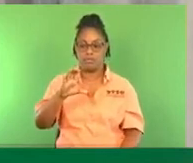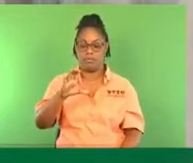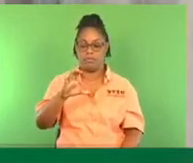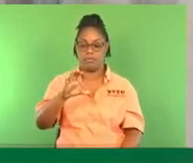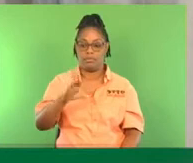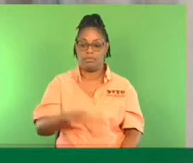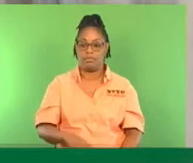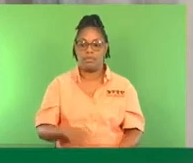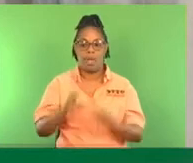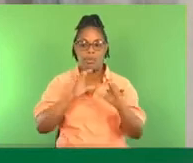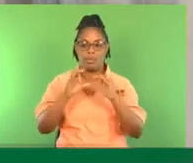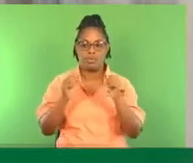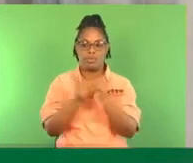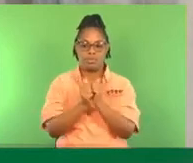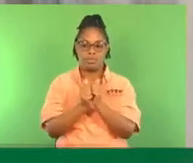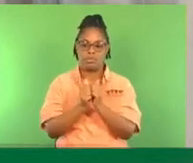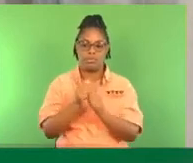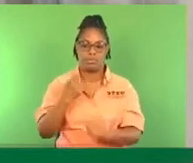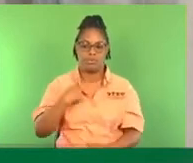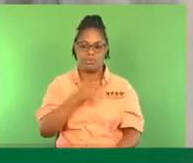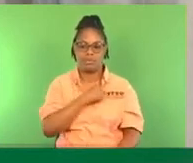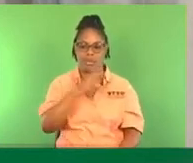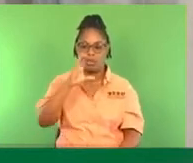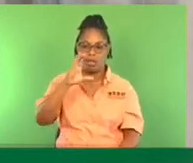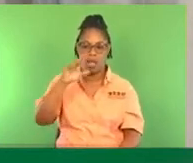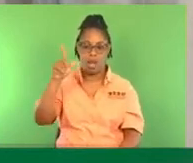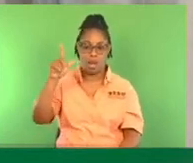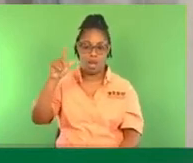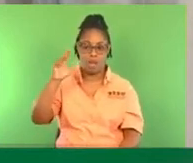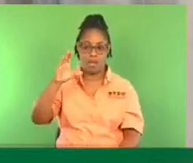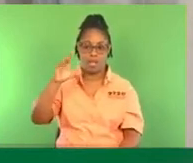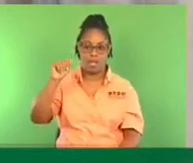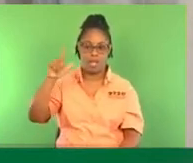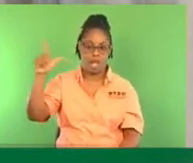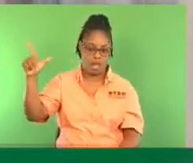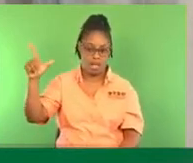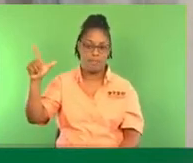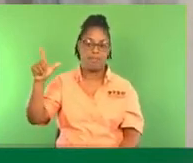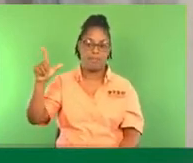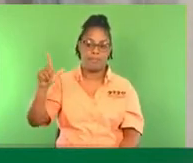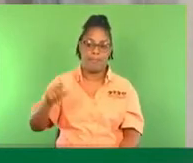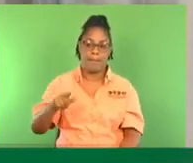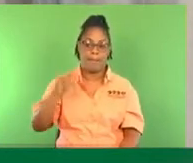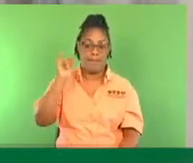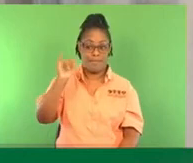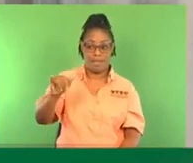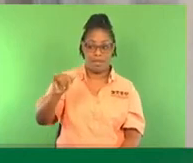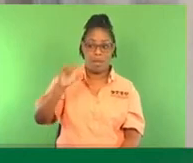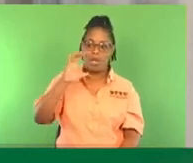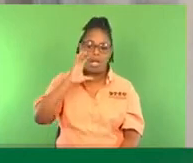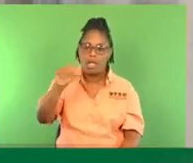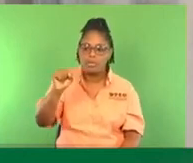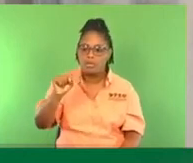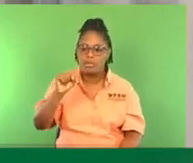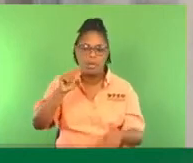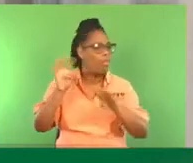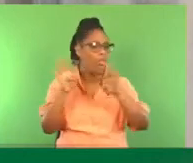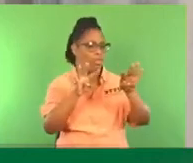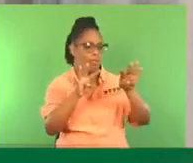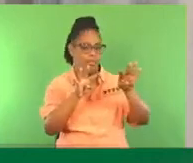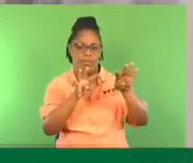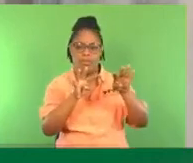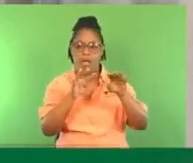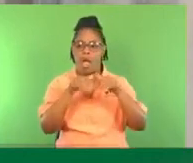incident on board a flight. If anything, Madam Speaker, this highlights a critical need for a sensitization